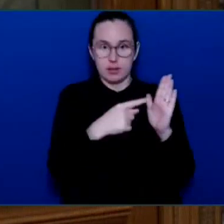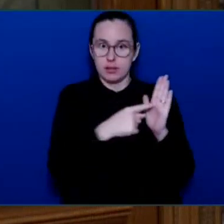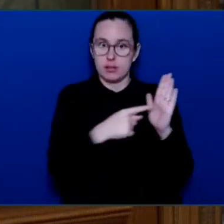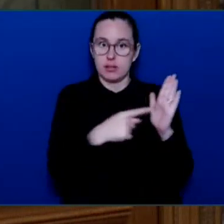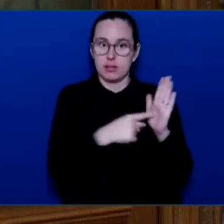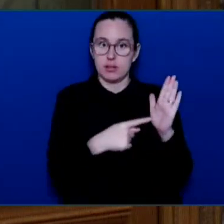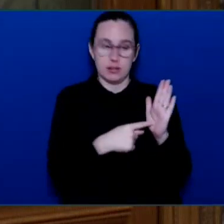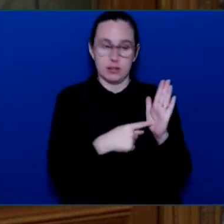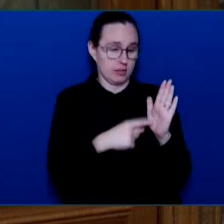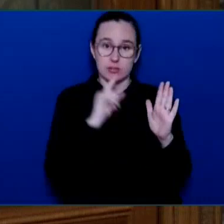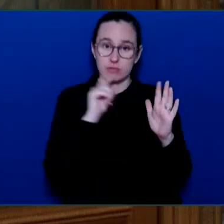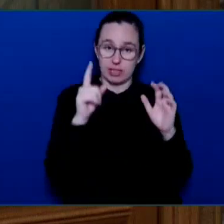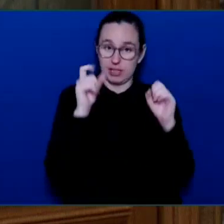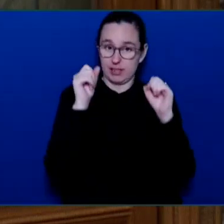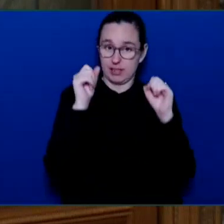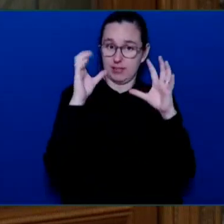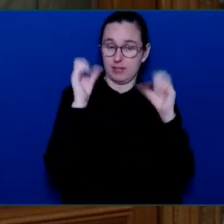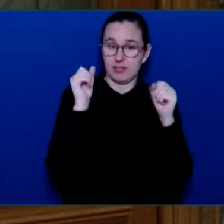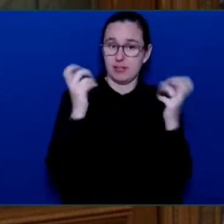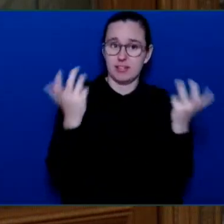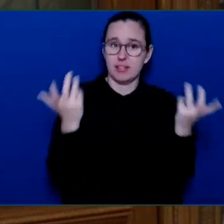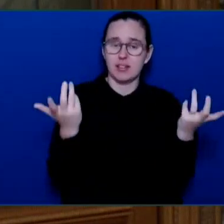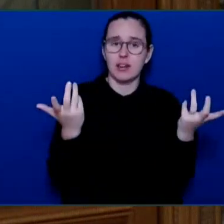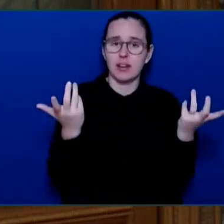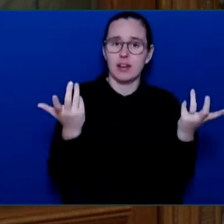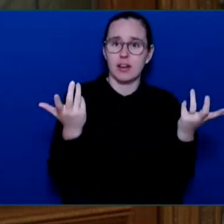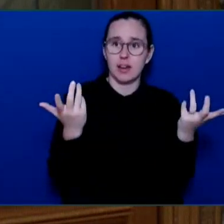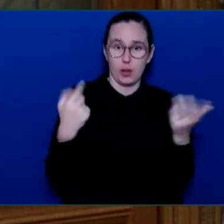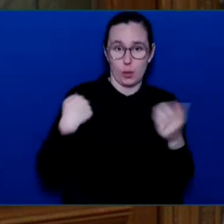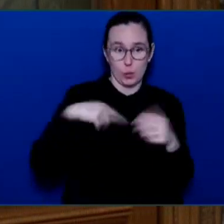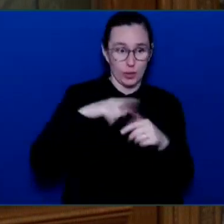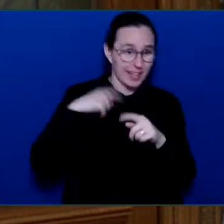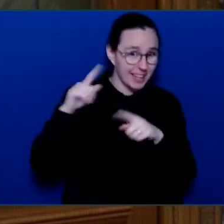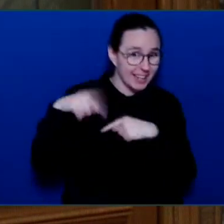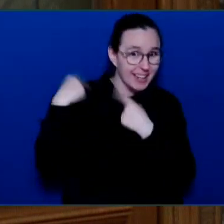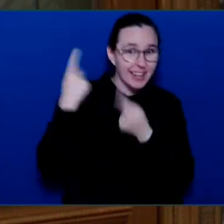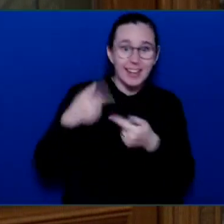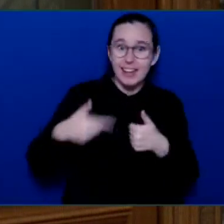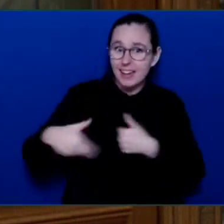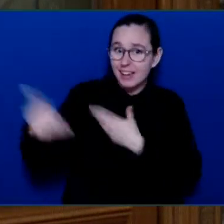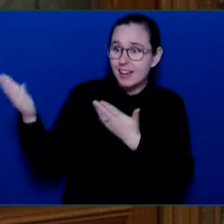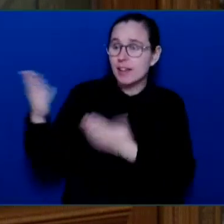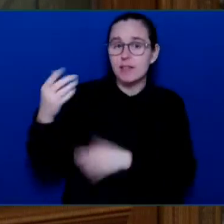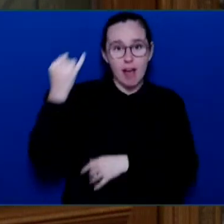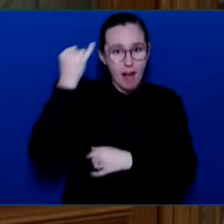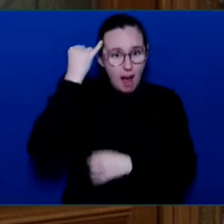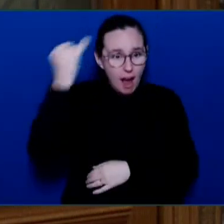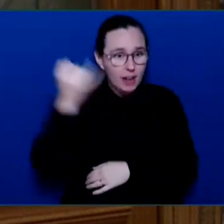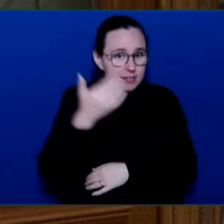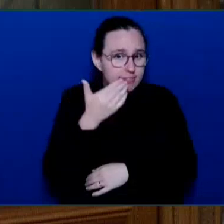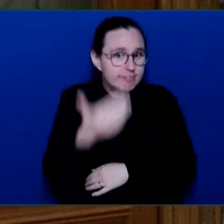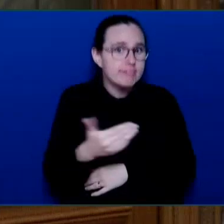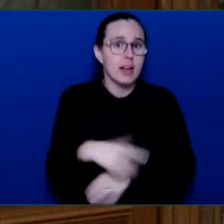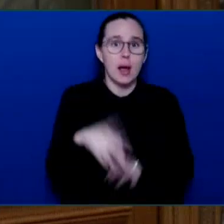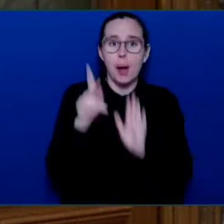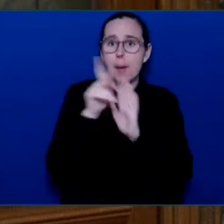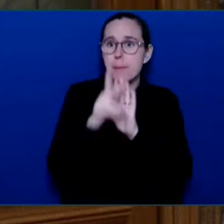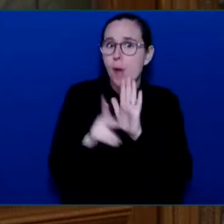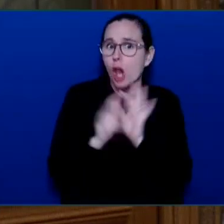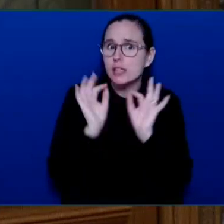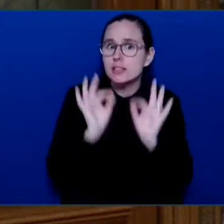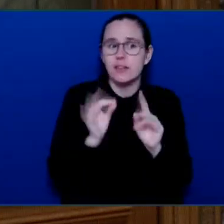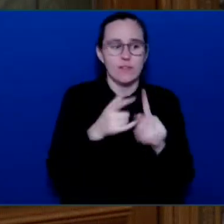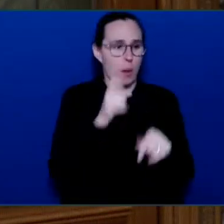good policy ideas that aren't necessarily ours. They're shared by the social work community that can improve the Ministry of Children and Family Development.